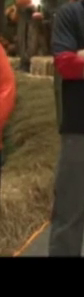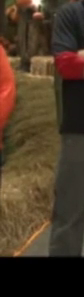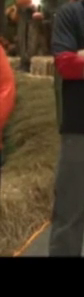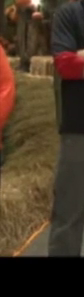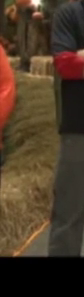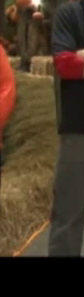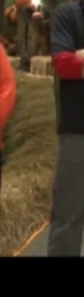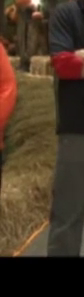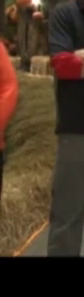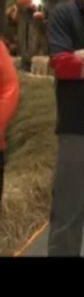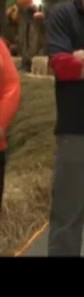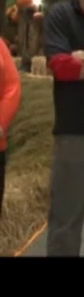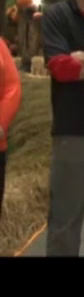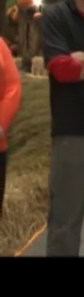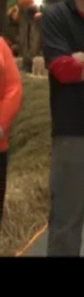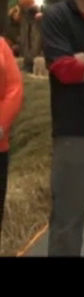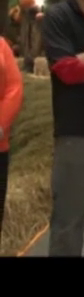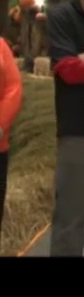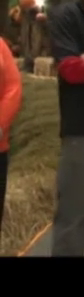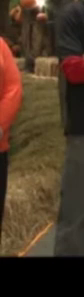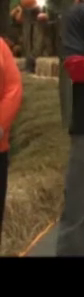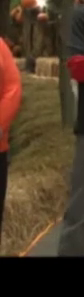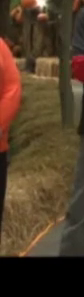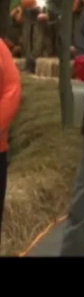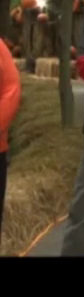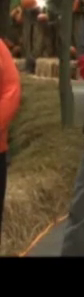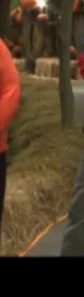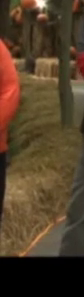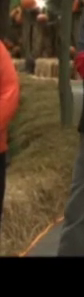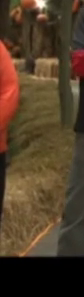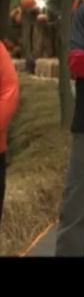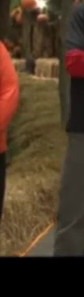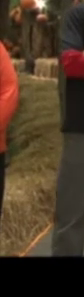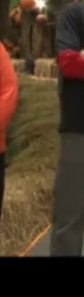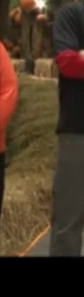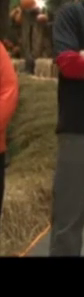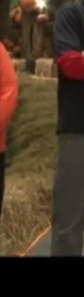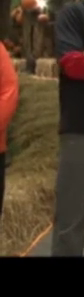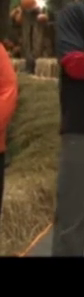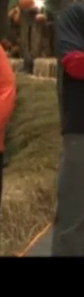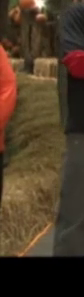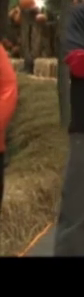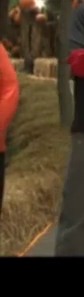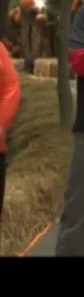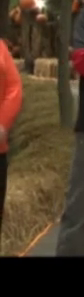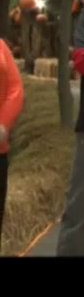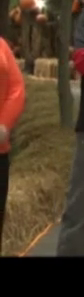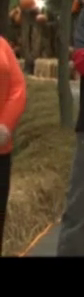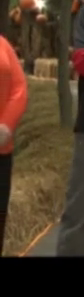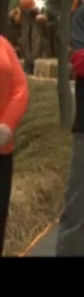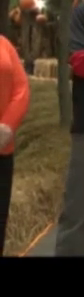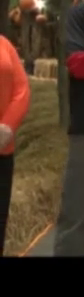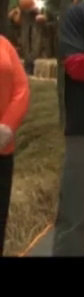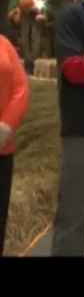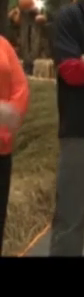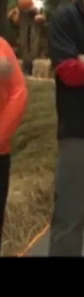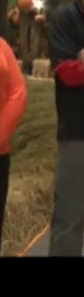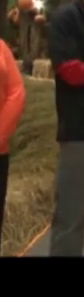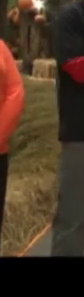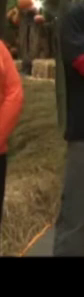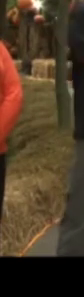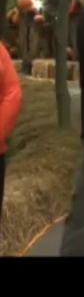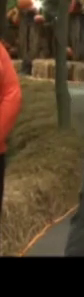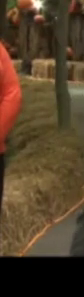economically vibrant city as well. So we're going to miss Marty's hard work, as well as his unusual sense of humor and